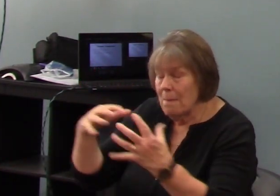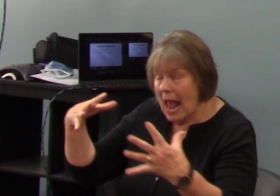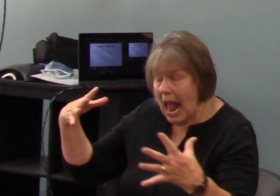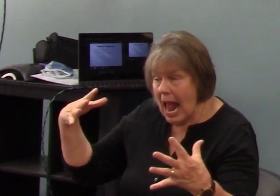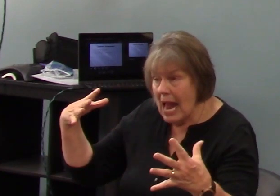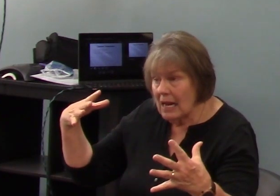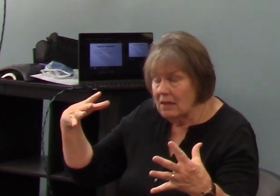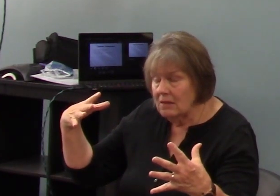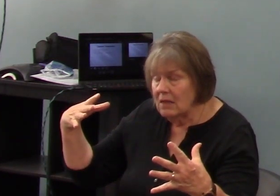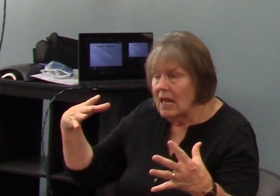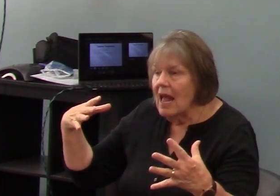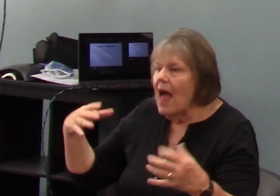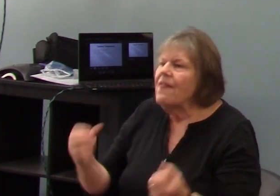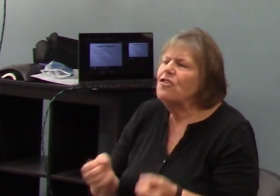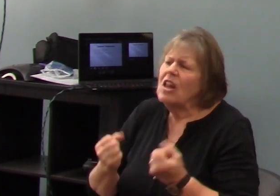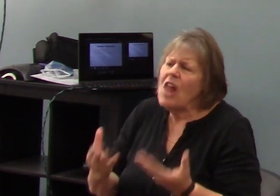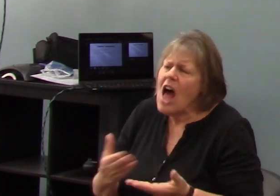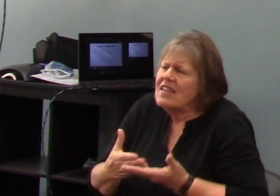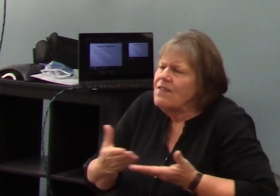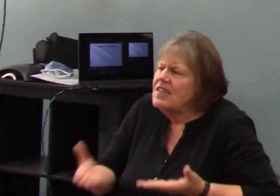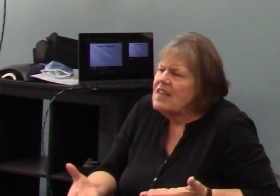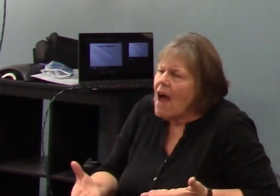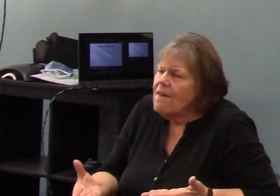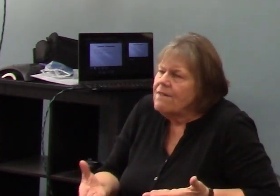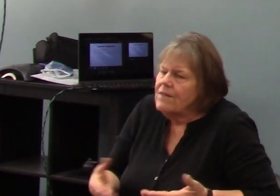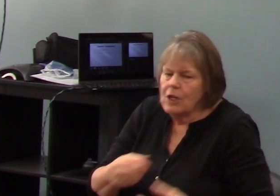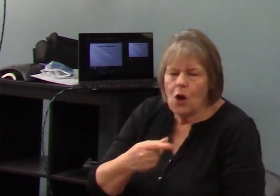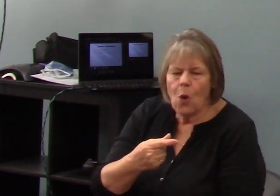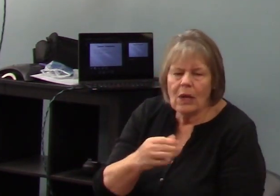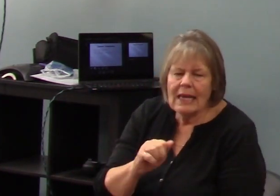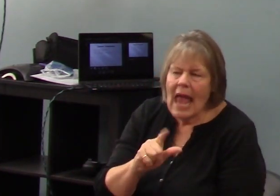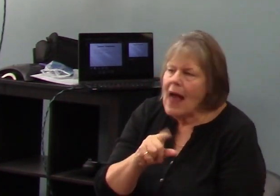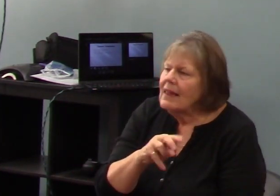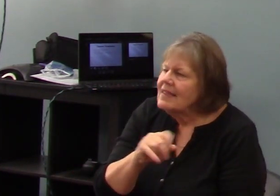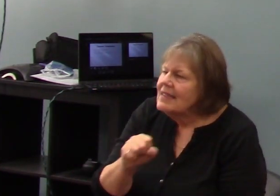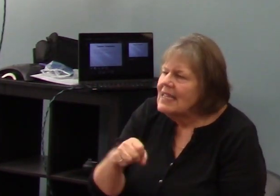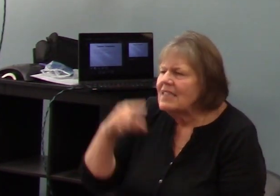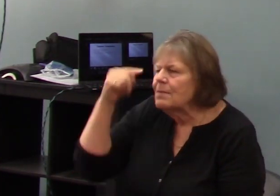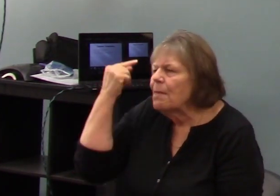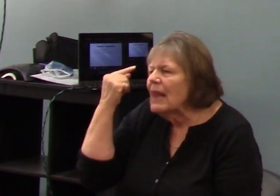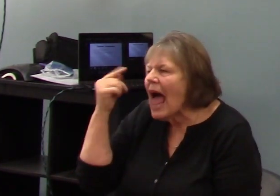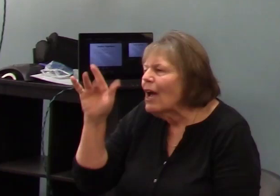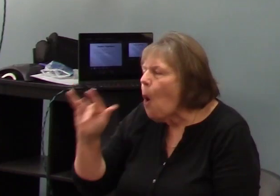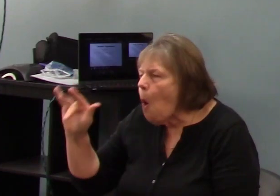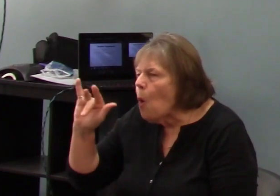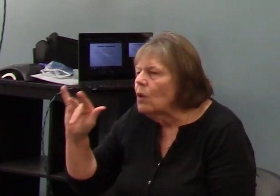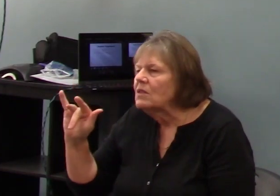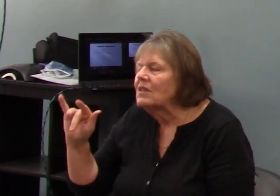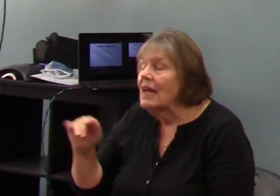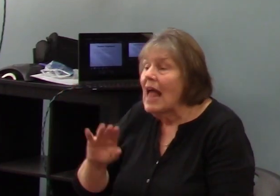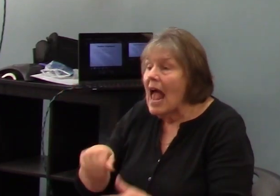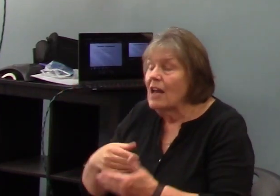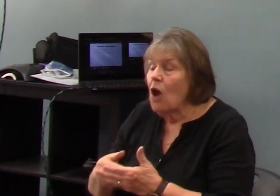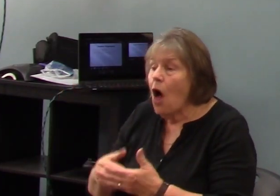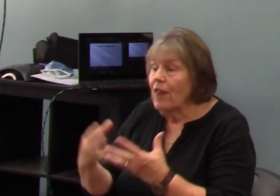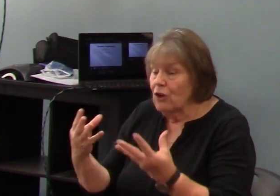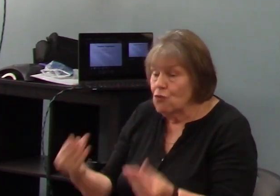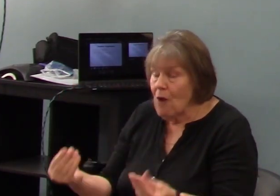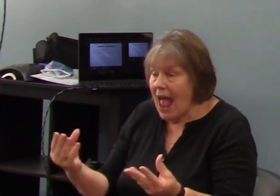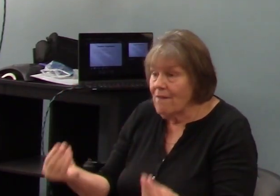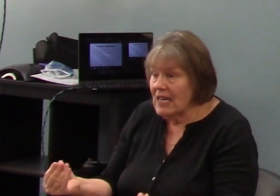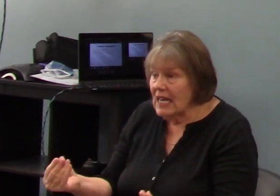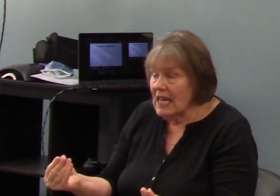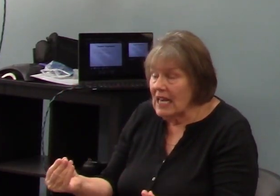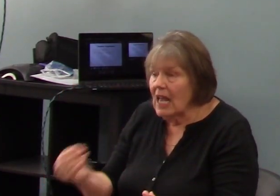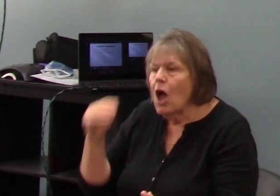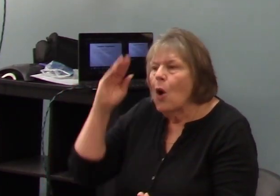of stuff in the universe, right? Galaxies and galaxy clusters and black holes, and eventually all that gravity would have slowed the expansion down and then